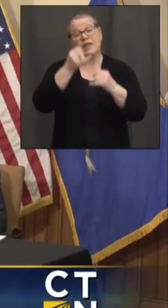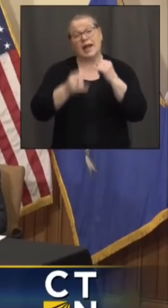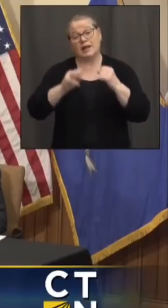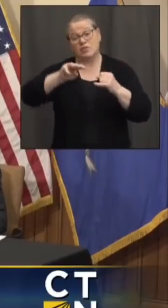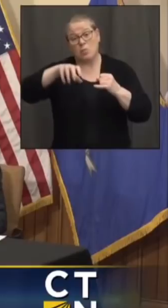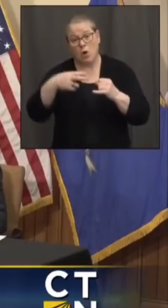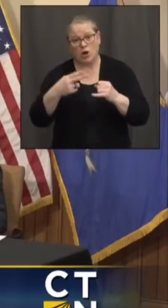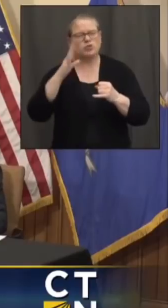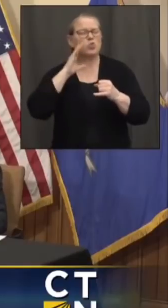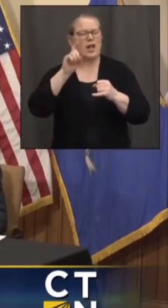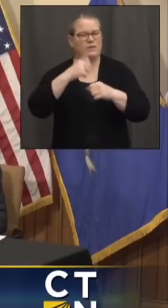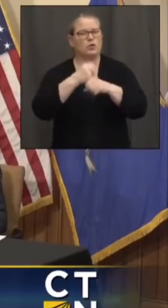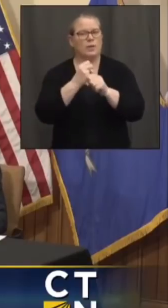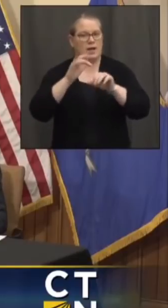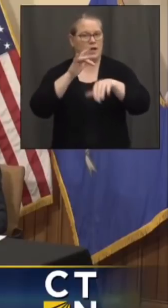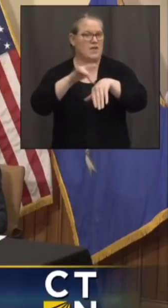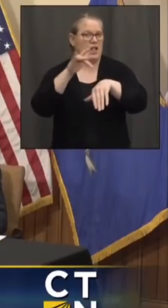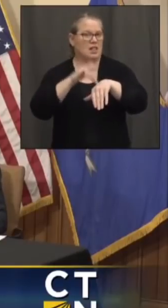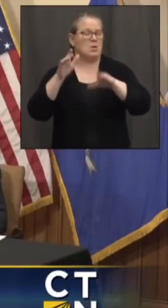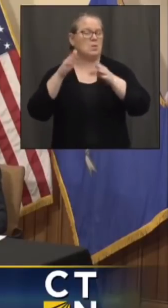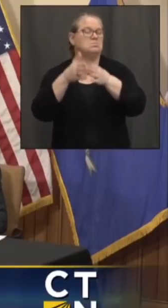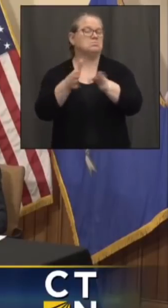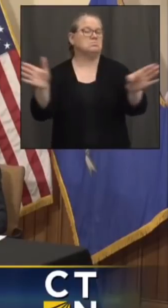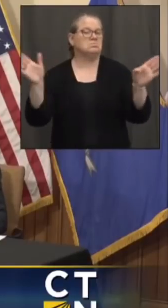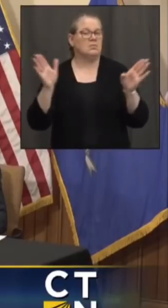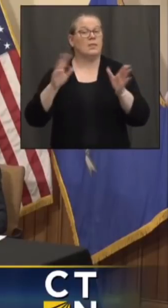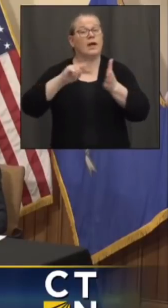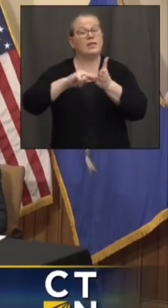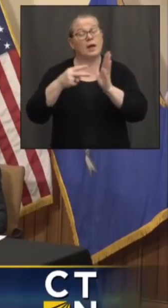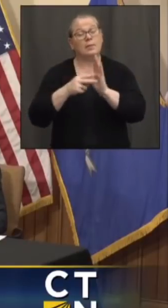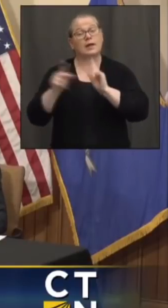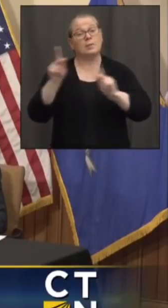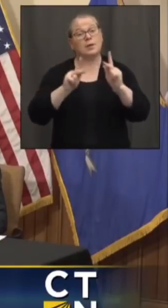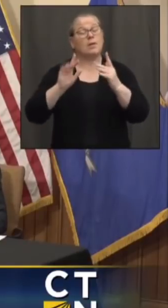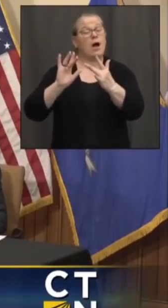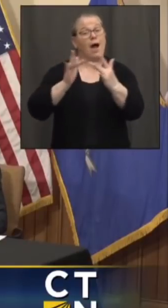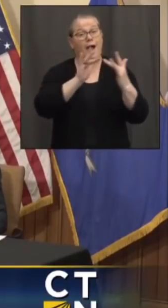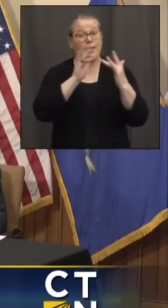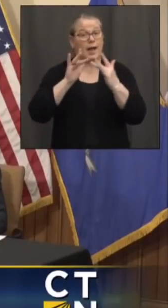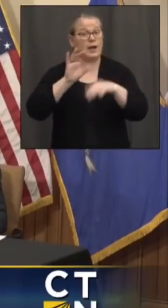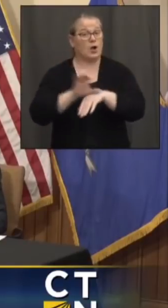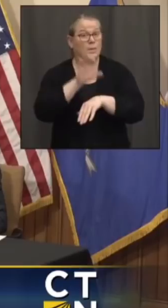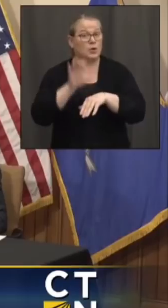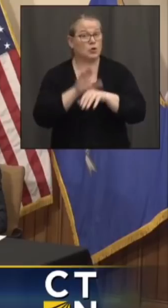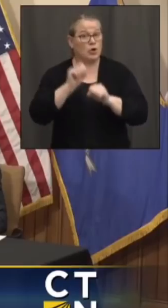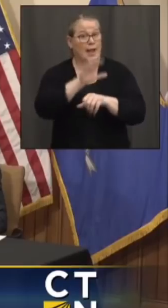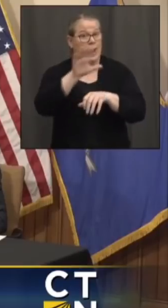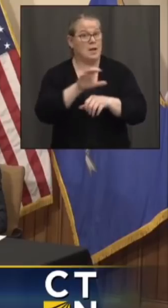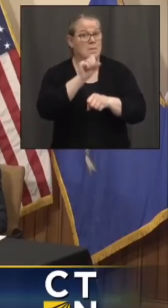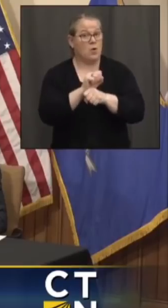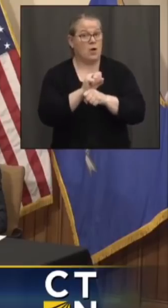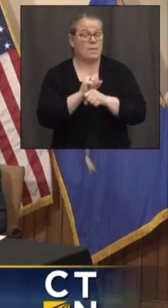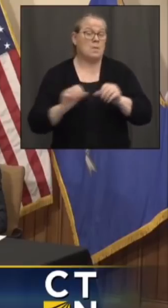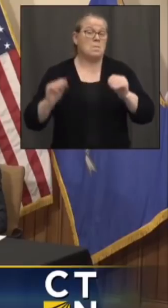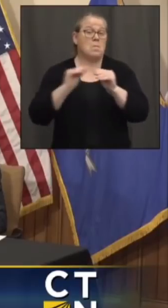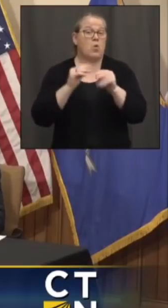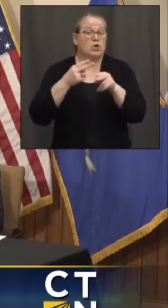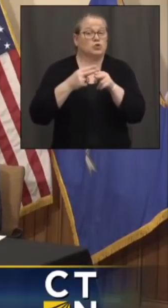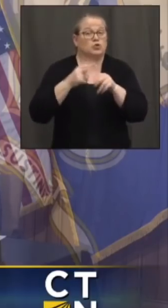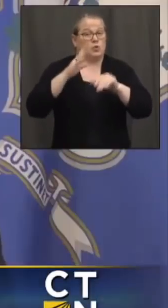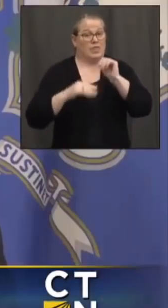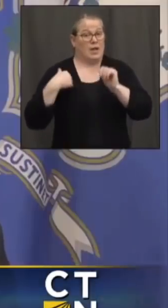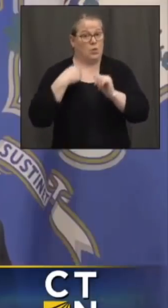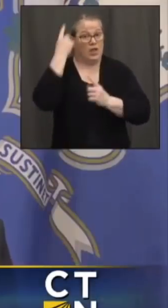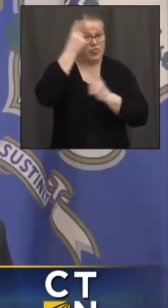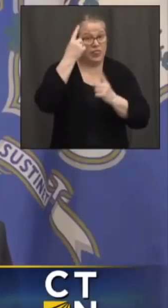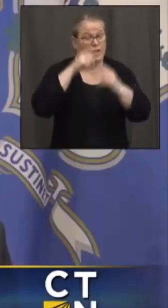going to be able to go online and get an appointment sooner than we think." Does that match our state's projections?